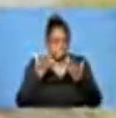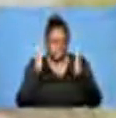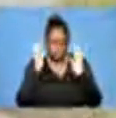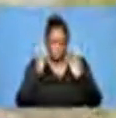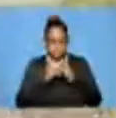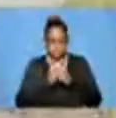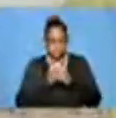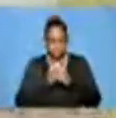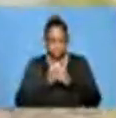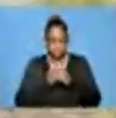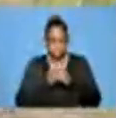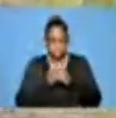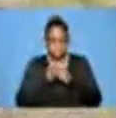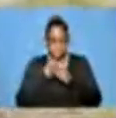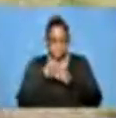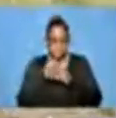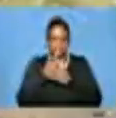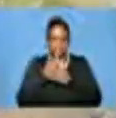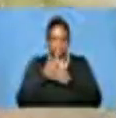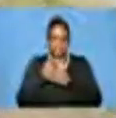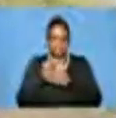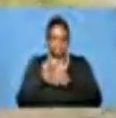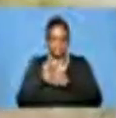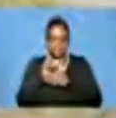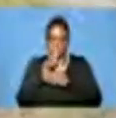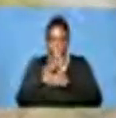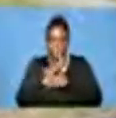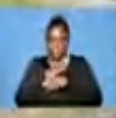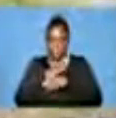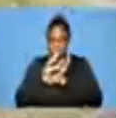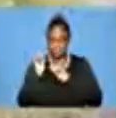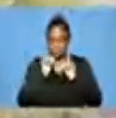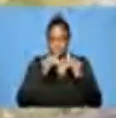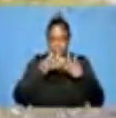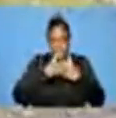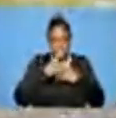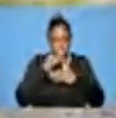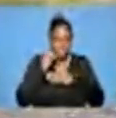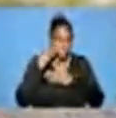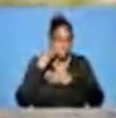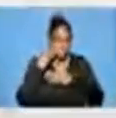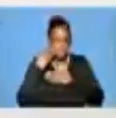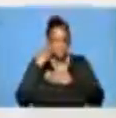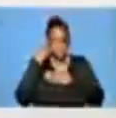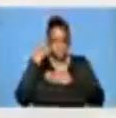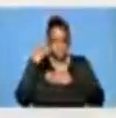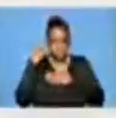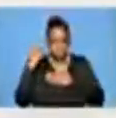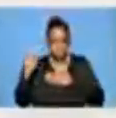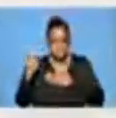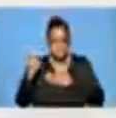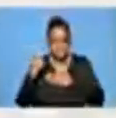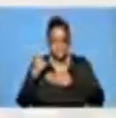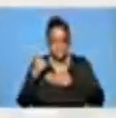The homeowner recently moved back into her house, recapping that she decided to leave Abaco after having a dream of the